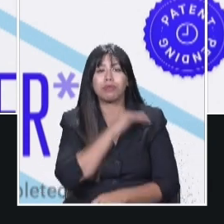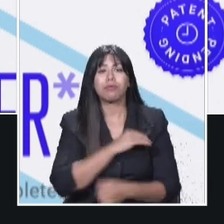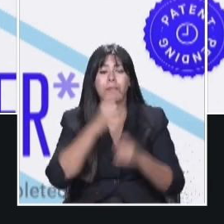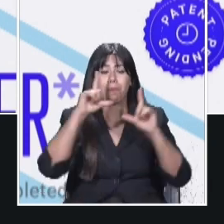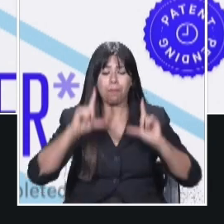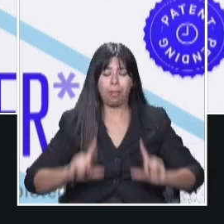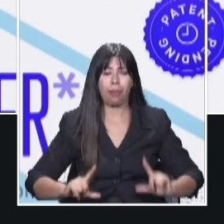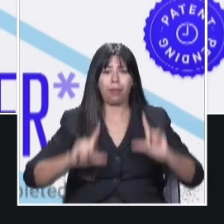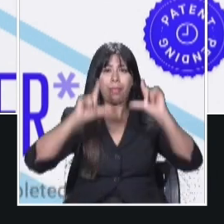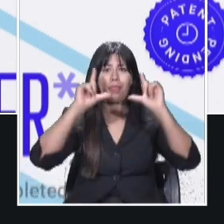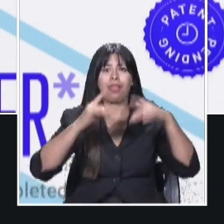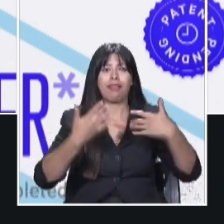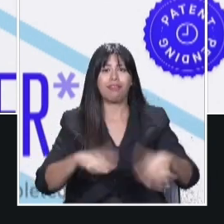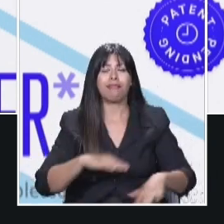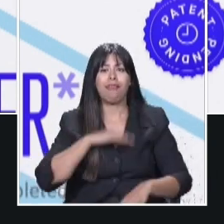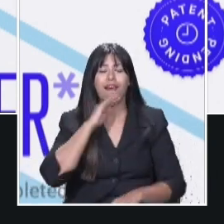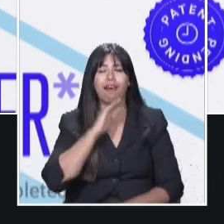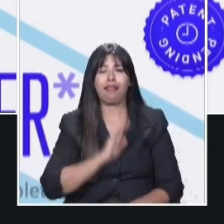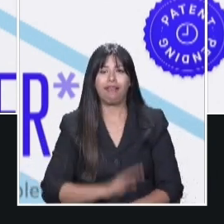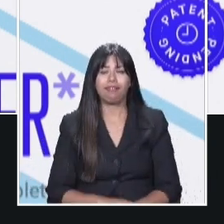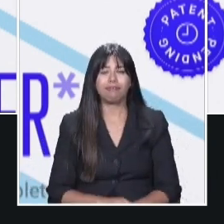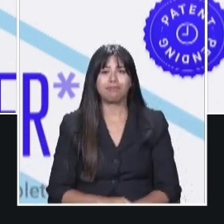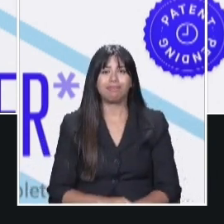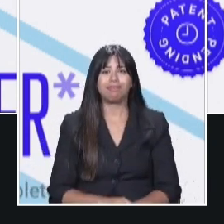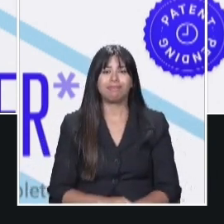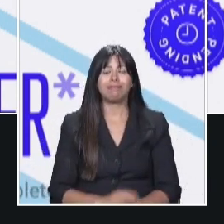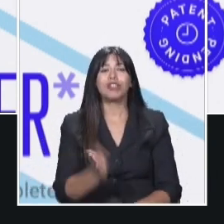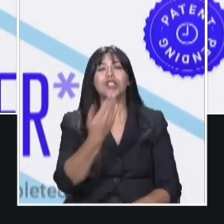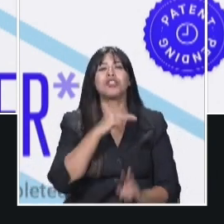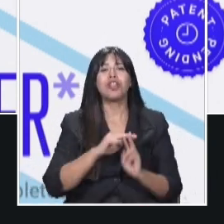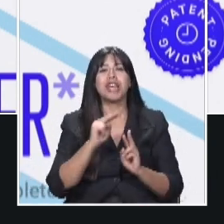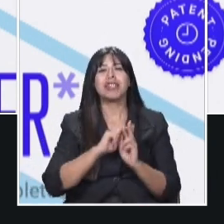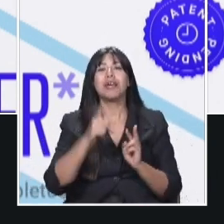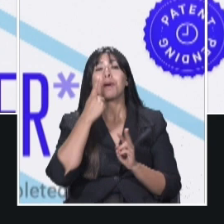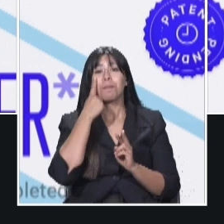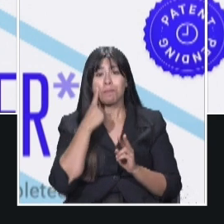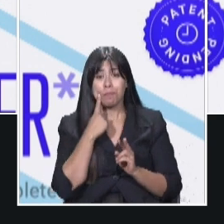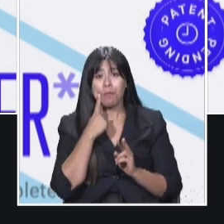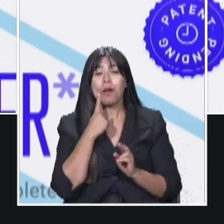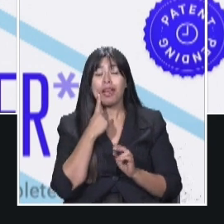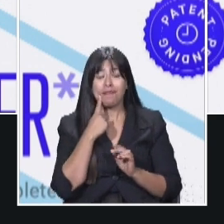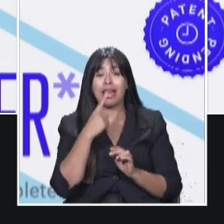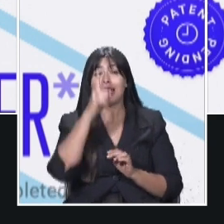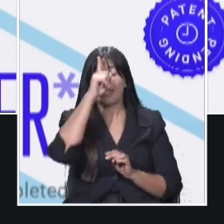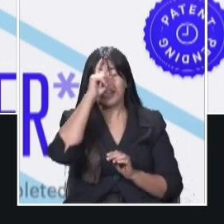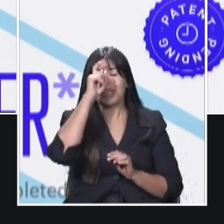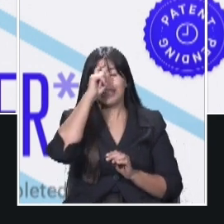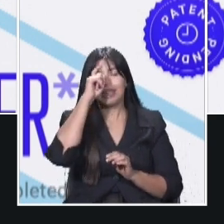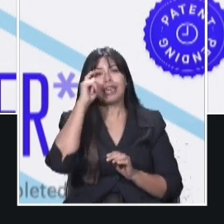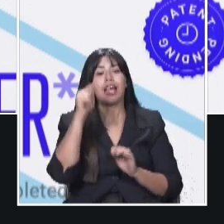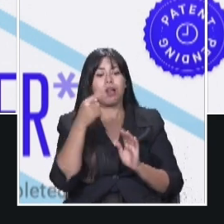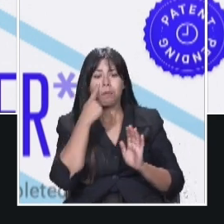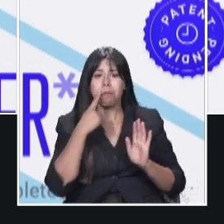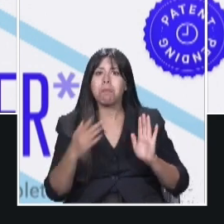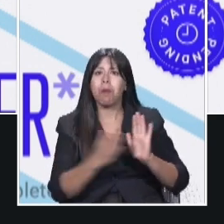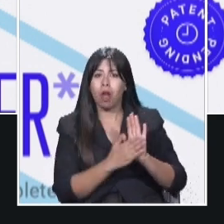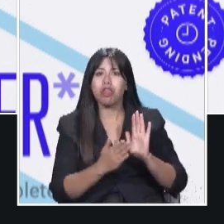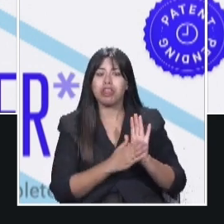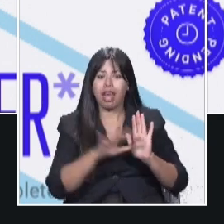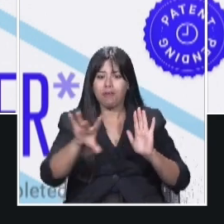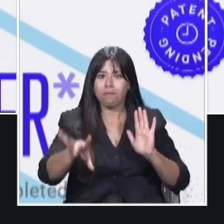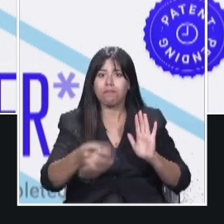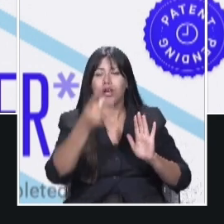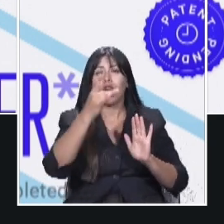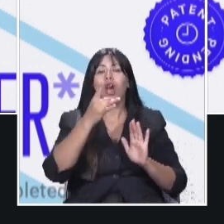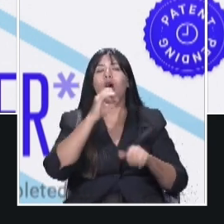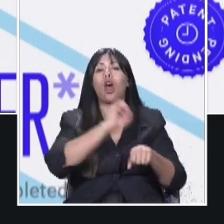we have done clinical trials where we demonstrated that we can detect COVID from breath. We've done the first phase of that clinical trial. And for us, it